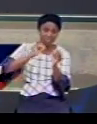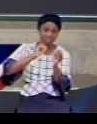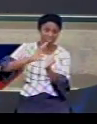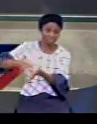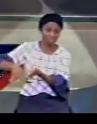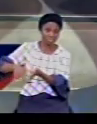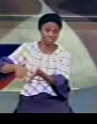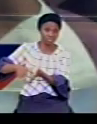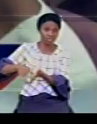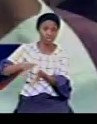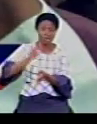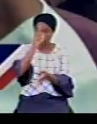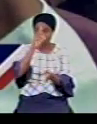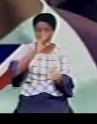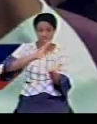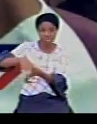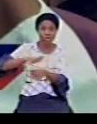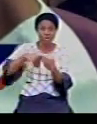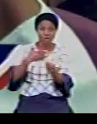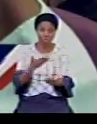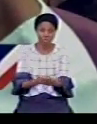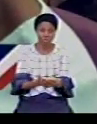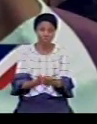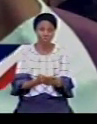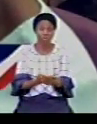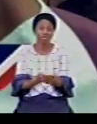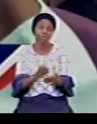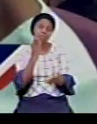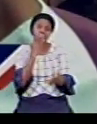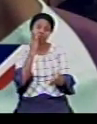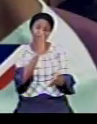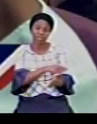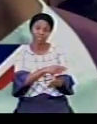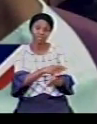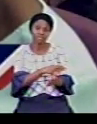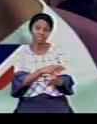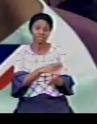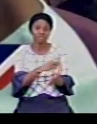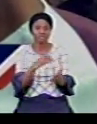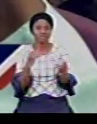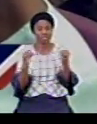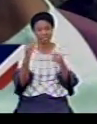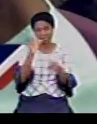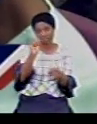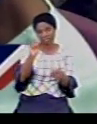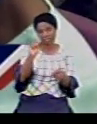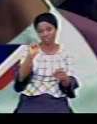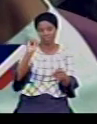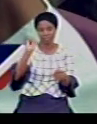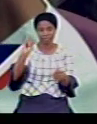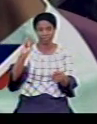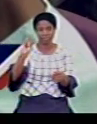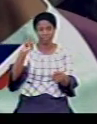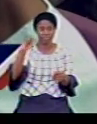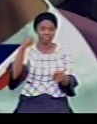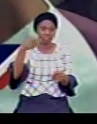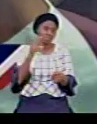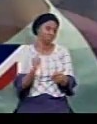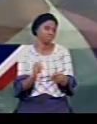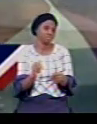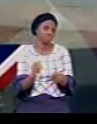will not be sick in Jesus' name. You didn't say amen to that one? Let's say somebody is